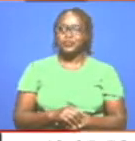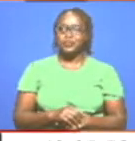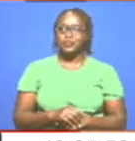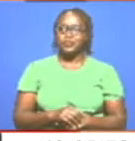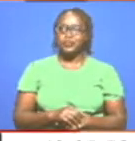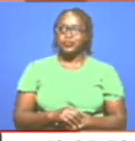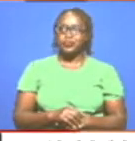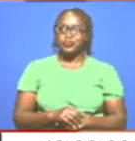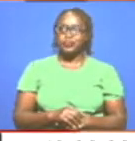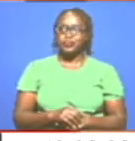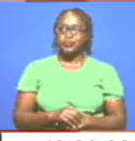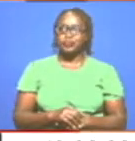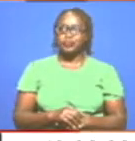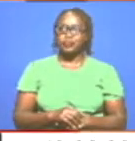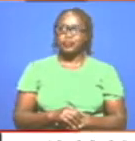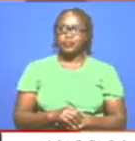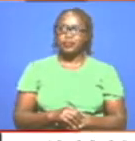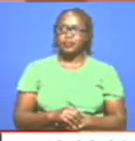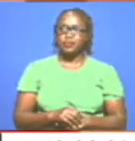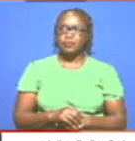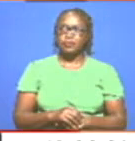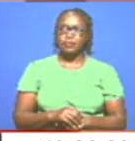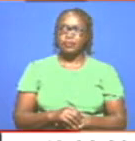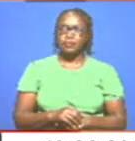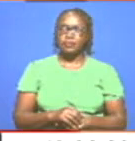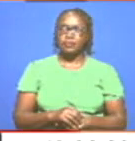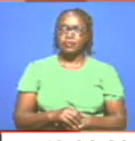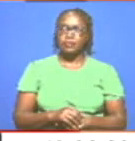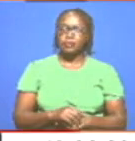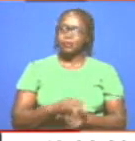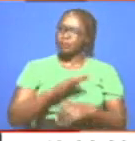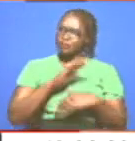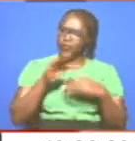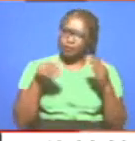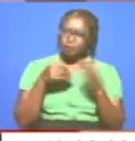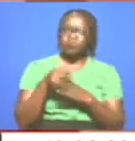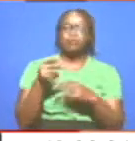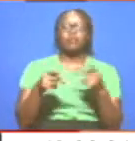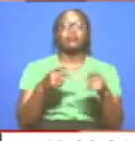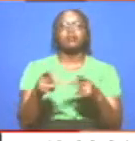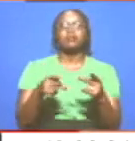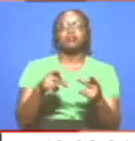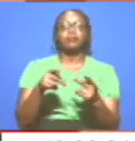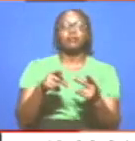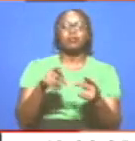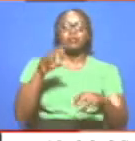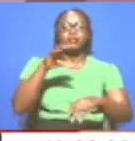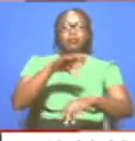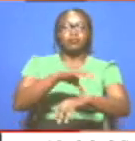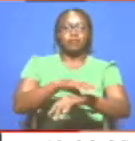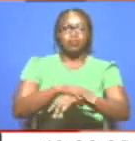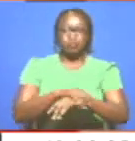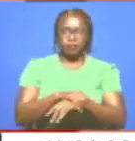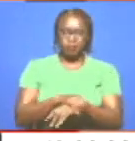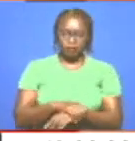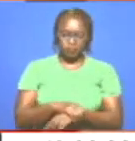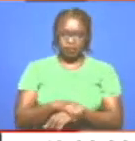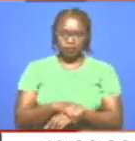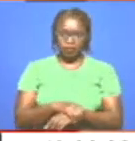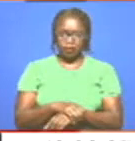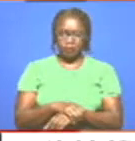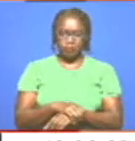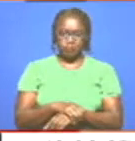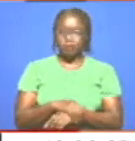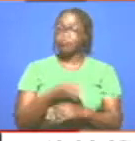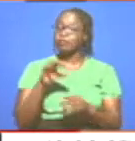you, Chairman. The whole process of, you know, getting to be elected,